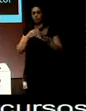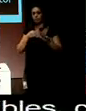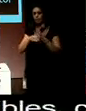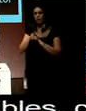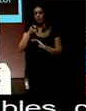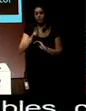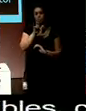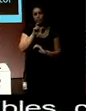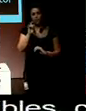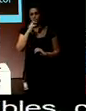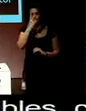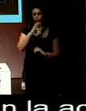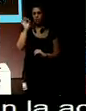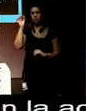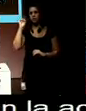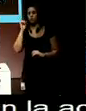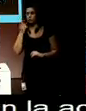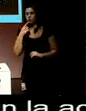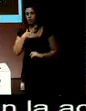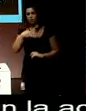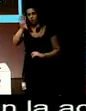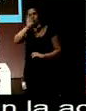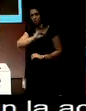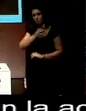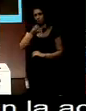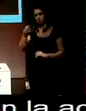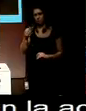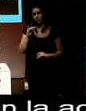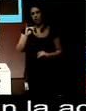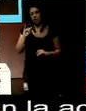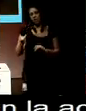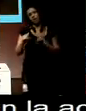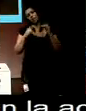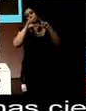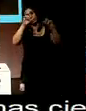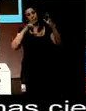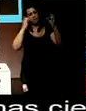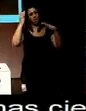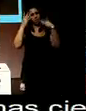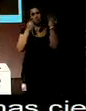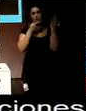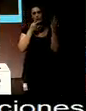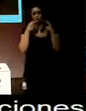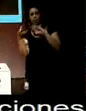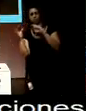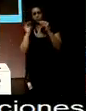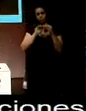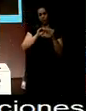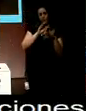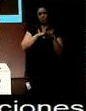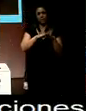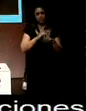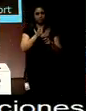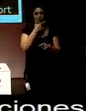of technical support and help, accessible hotels. Many companies